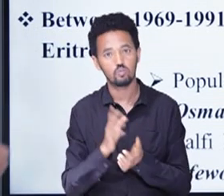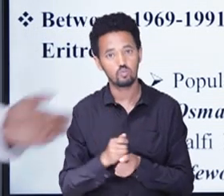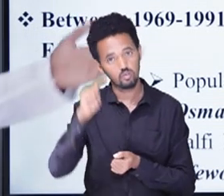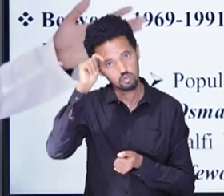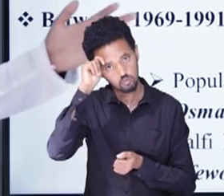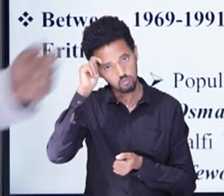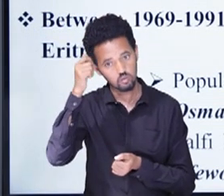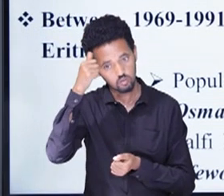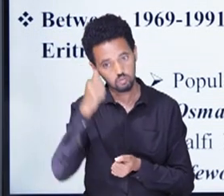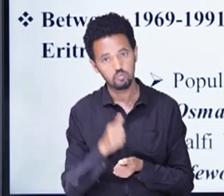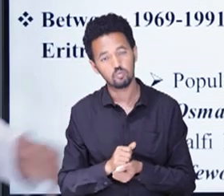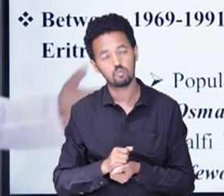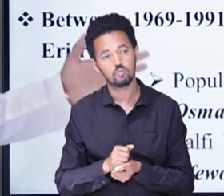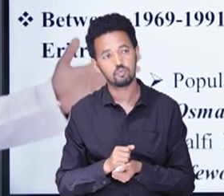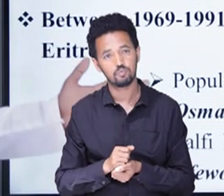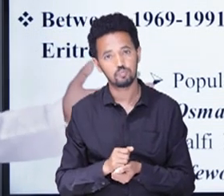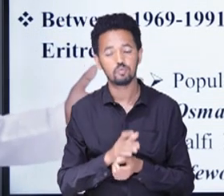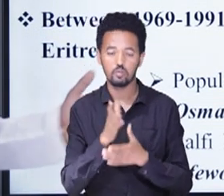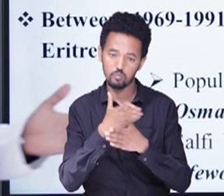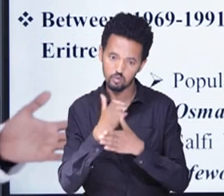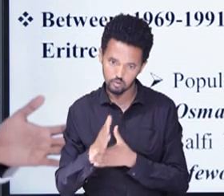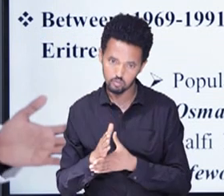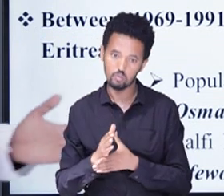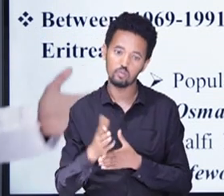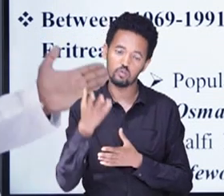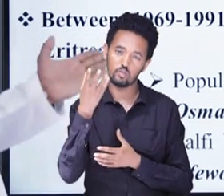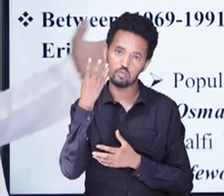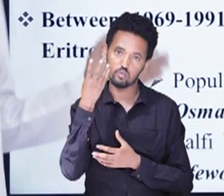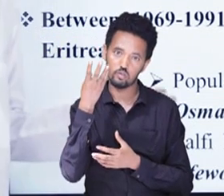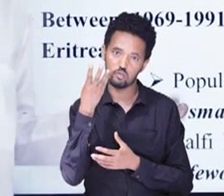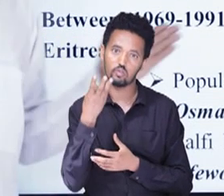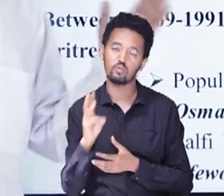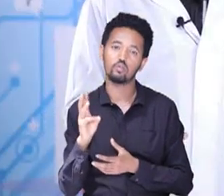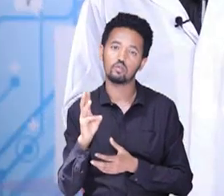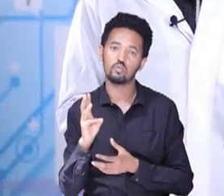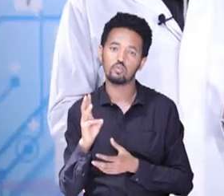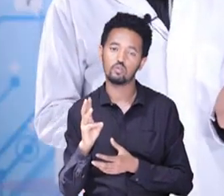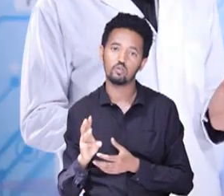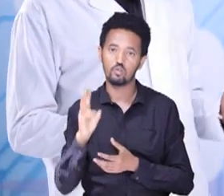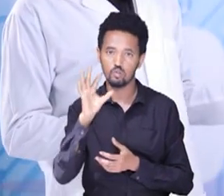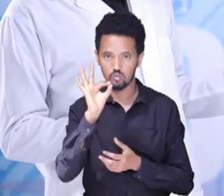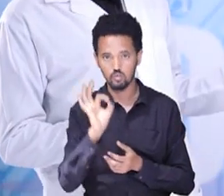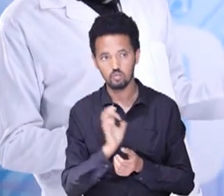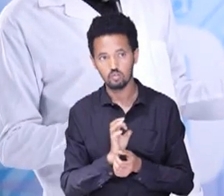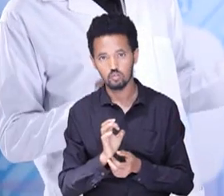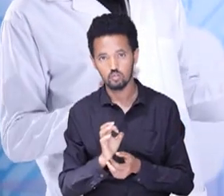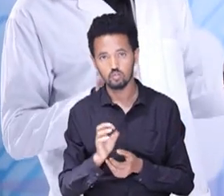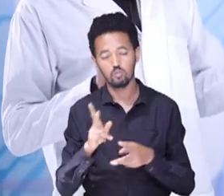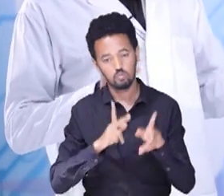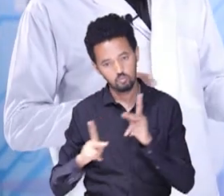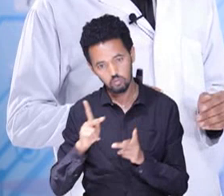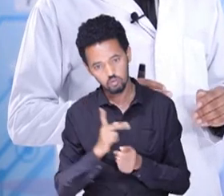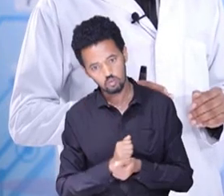and Waldaab, Waldemariam. Between 1969 up to 1991, opposition parties formed